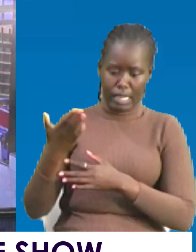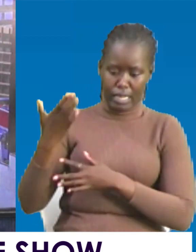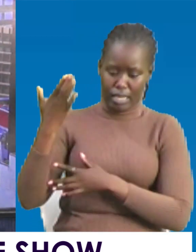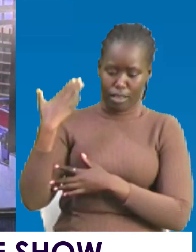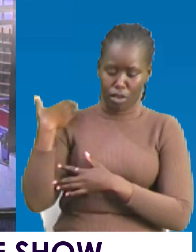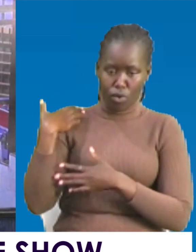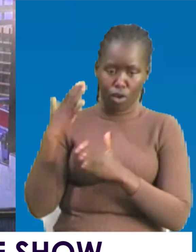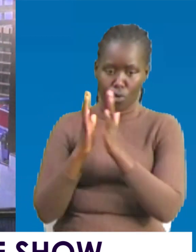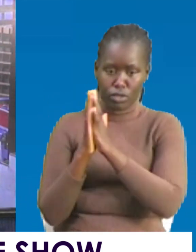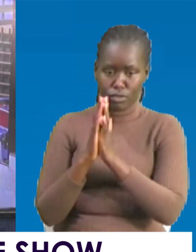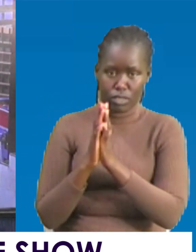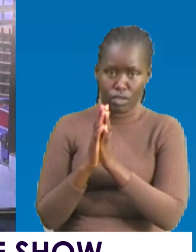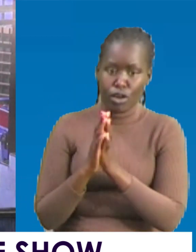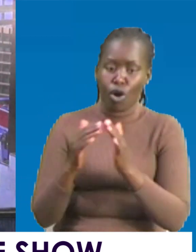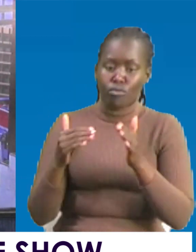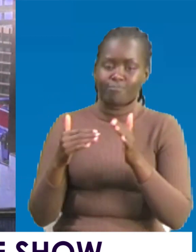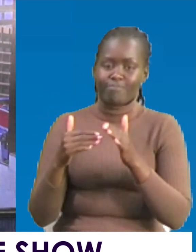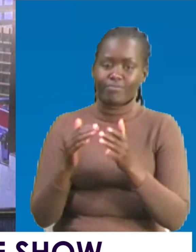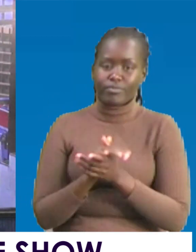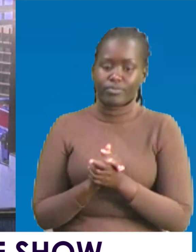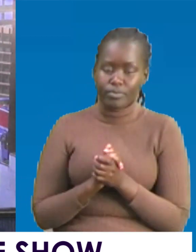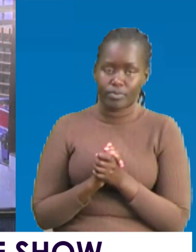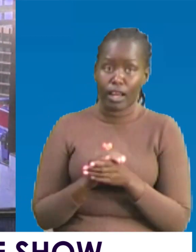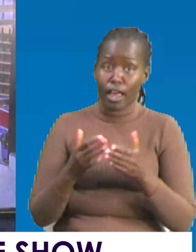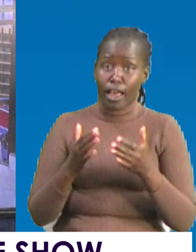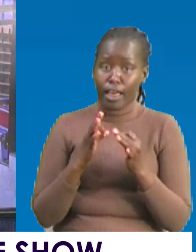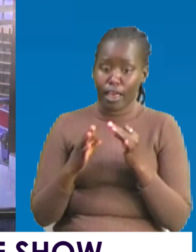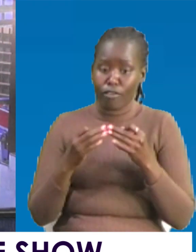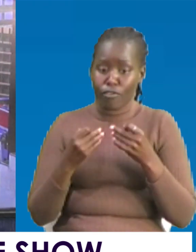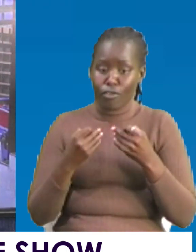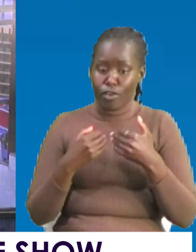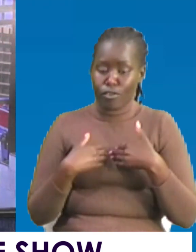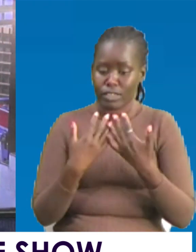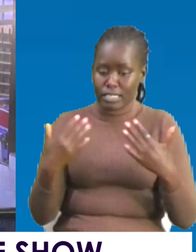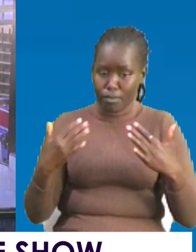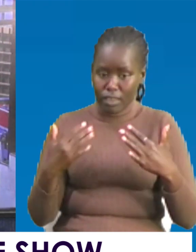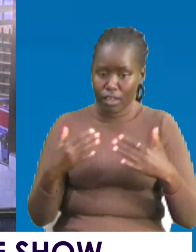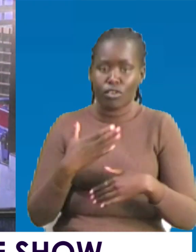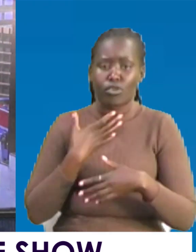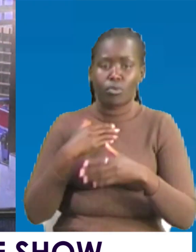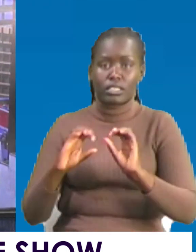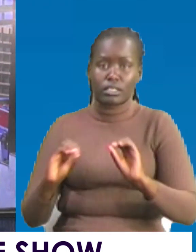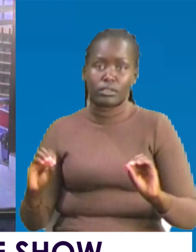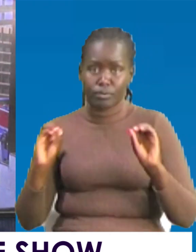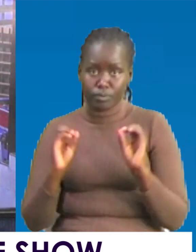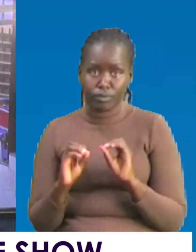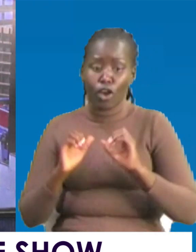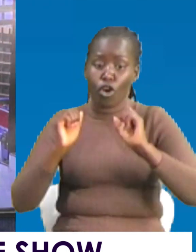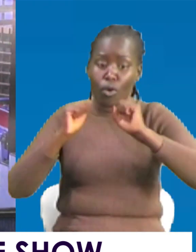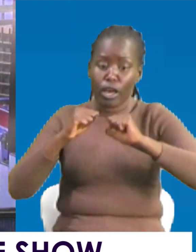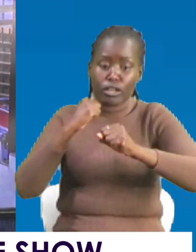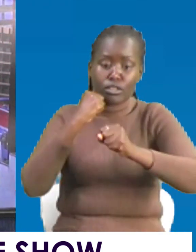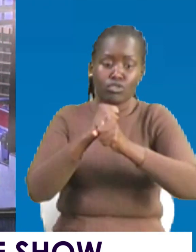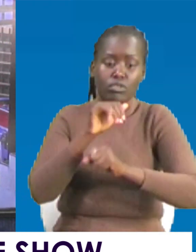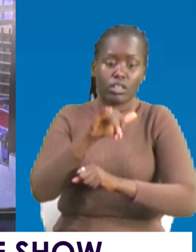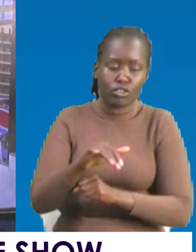in your generation. Cut it off. If there is something that you do not want to be passed into the future, you can do it. You